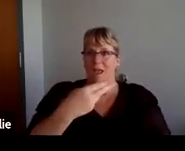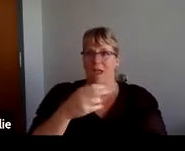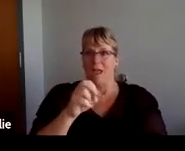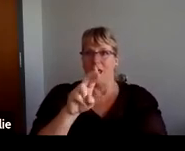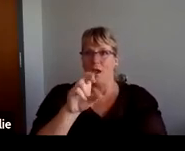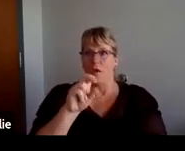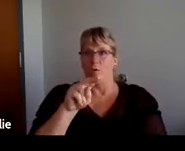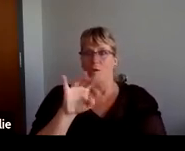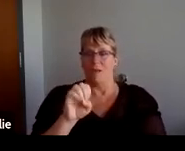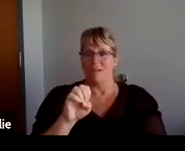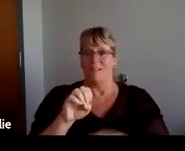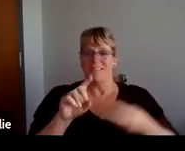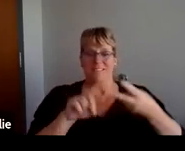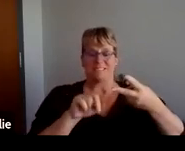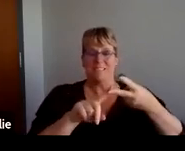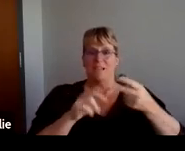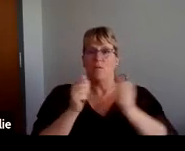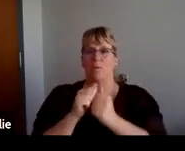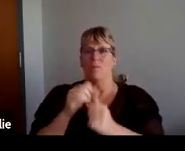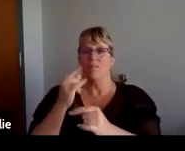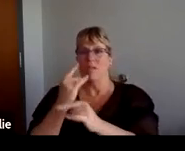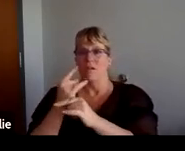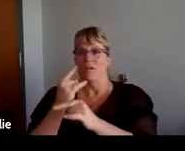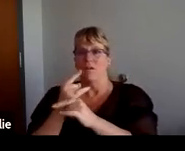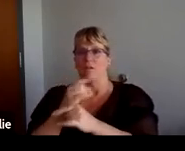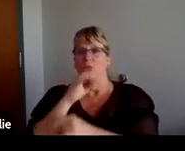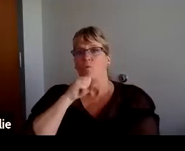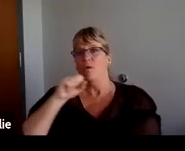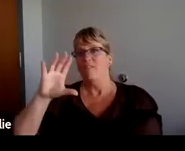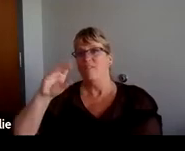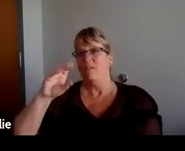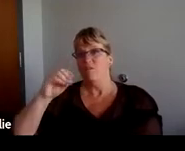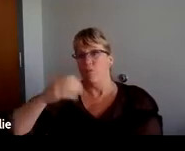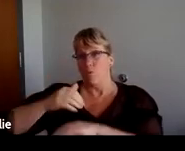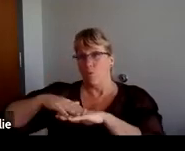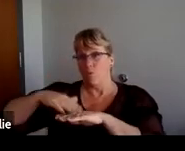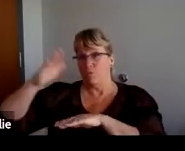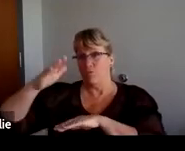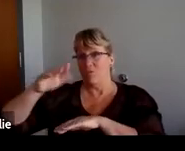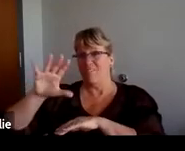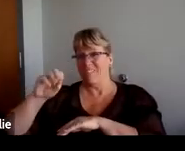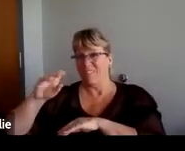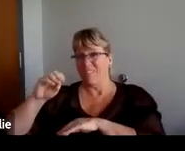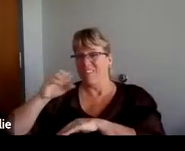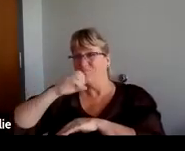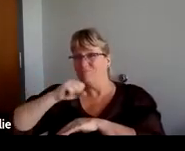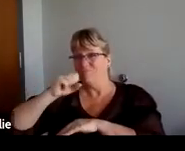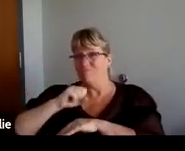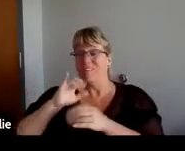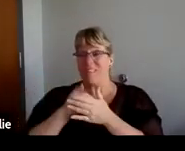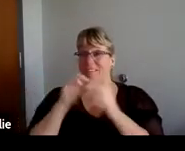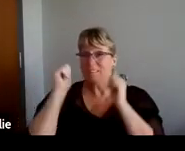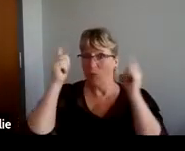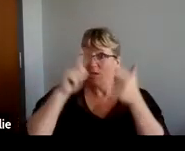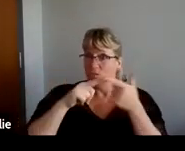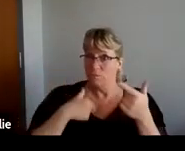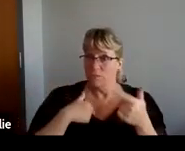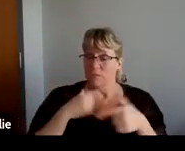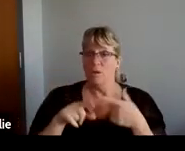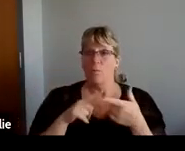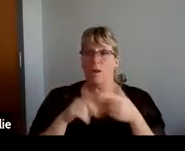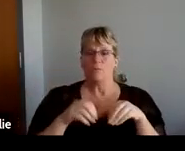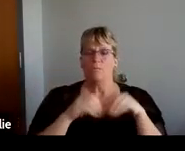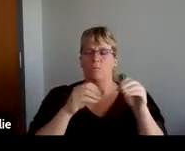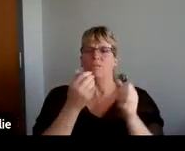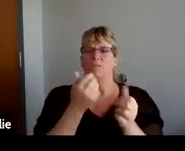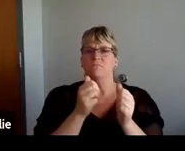to alcohol in individuals 50 years of age and older. That was somewhat of a surprise to me when I was putting together